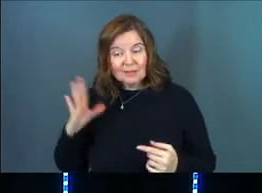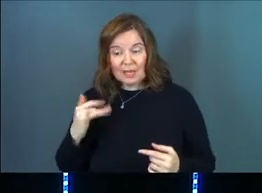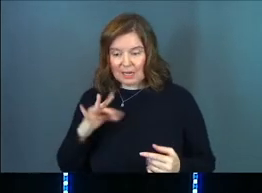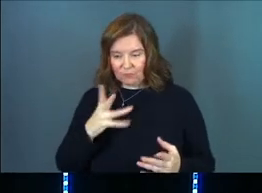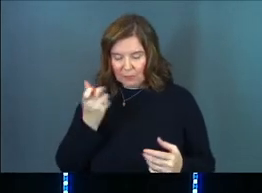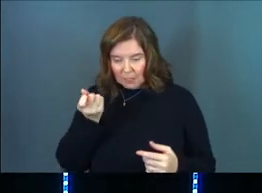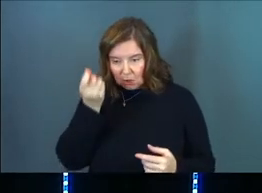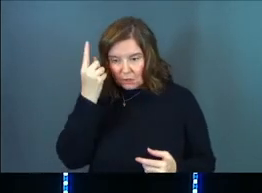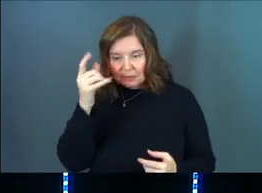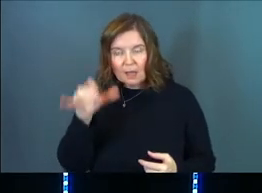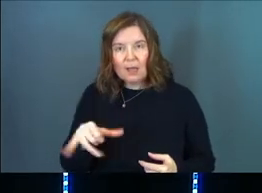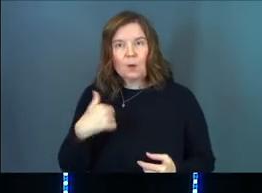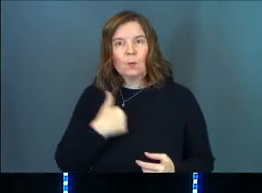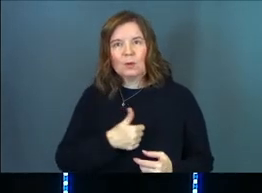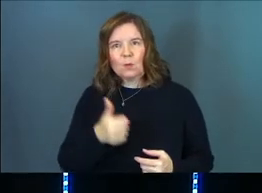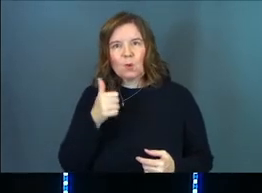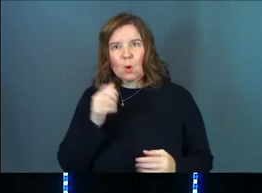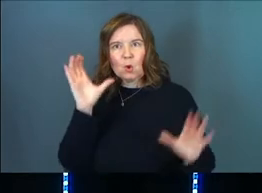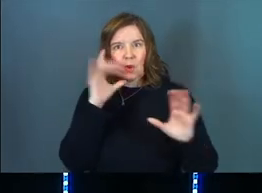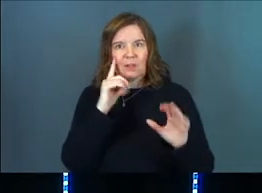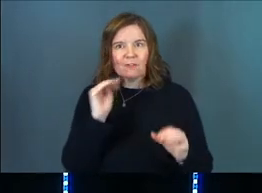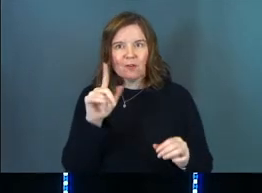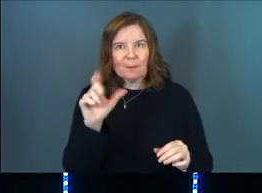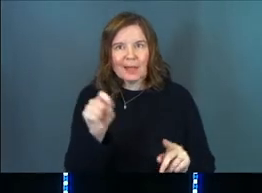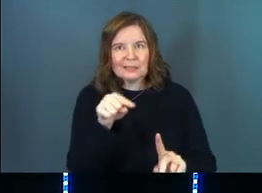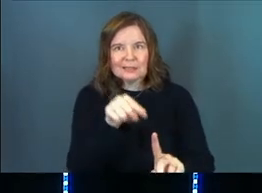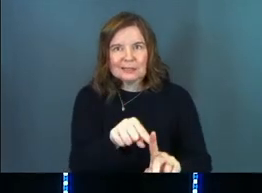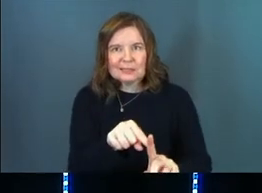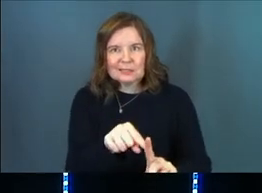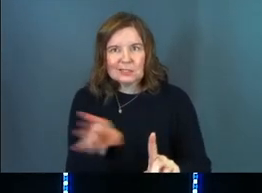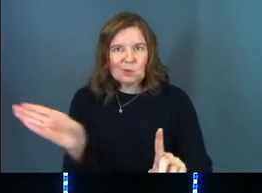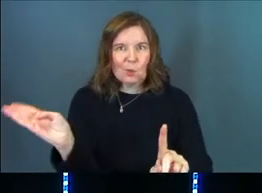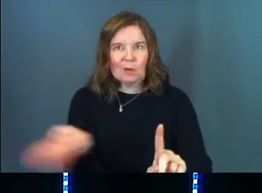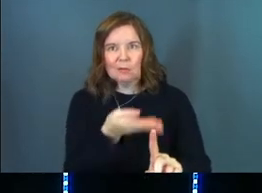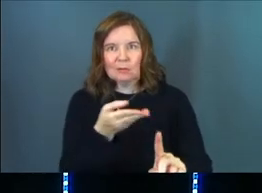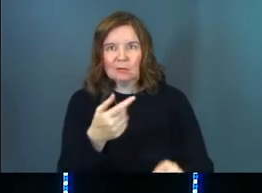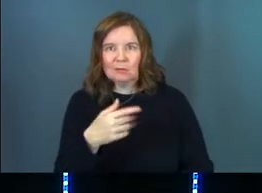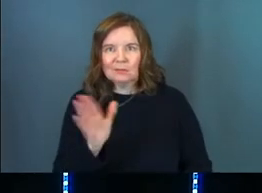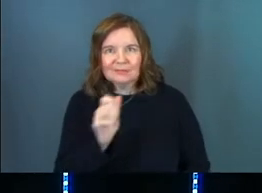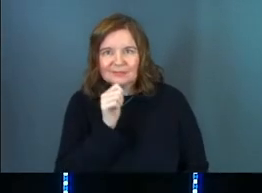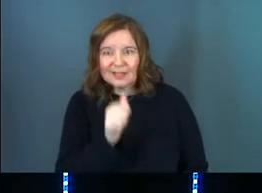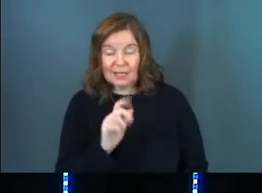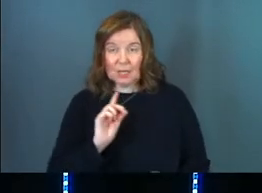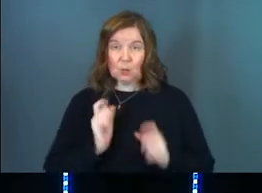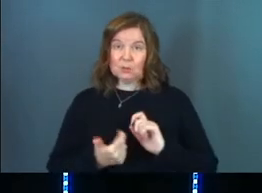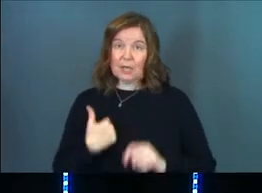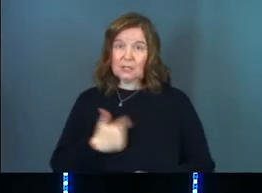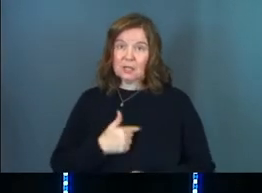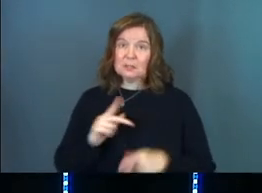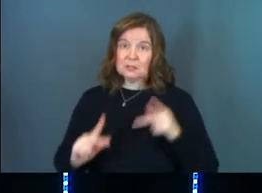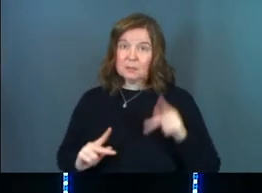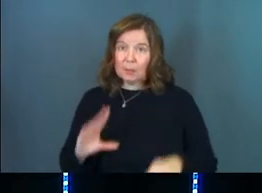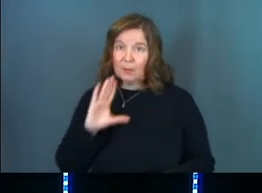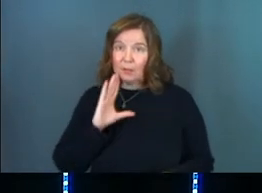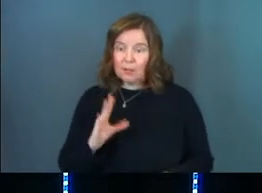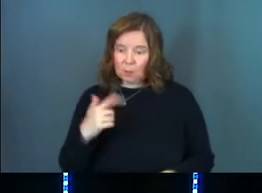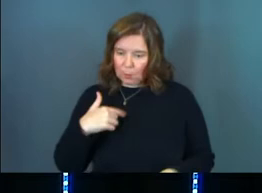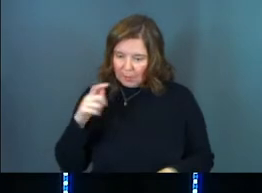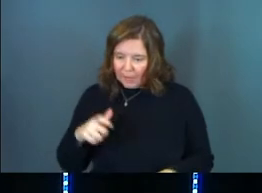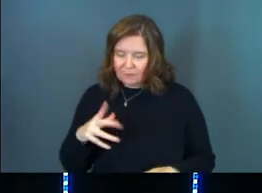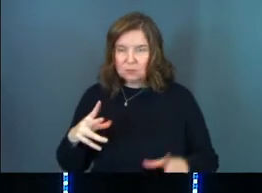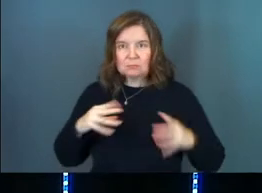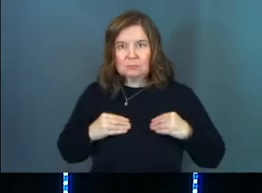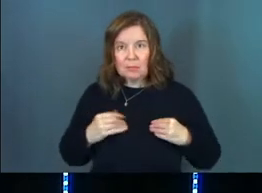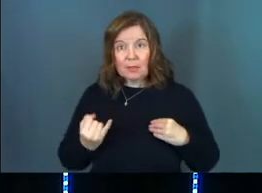can get that, we won't go looking for Malchuses to swing swords at. It'll change us as people. We have